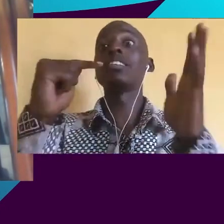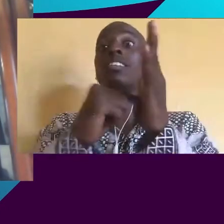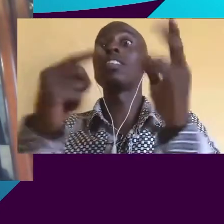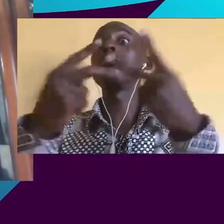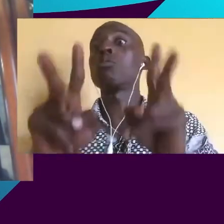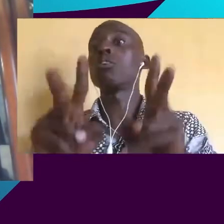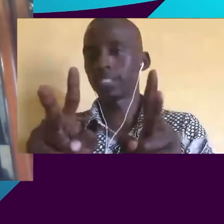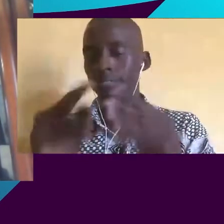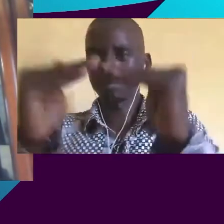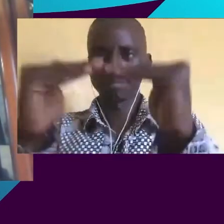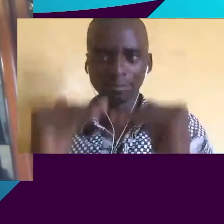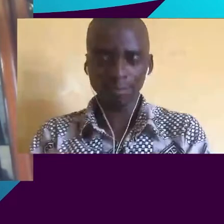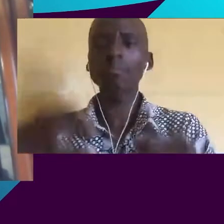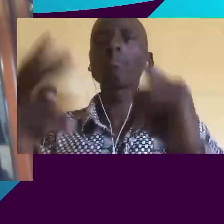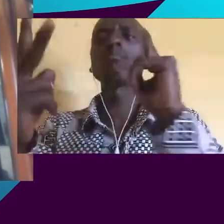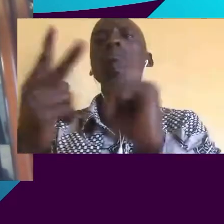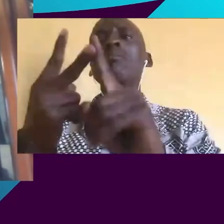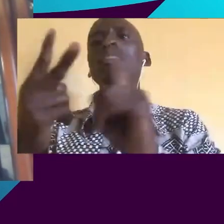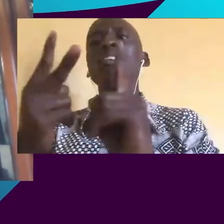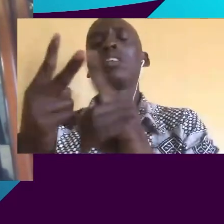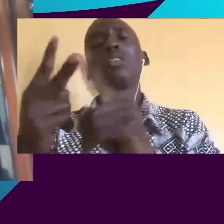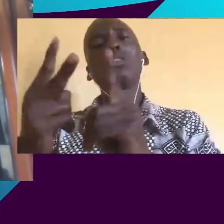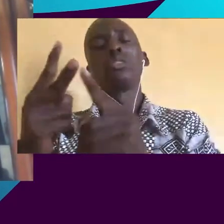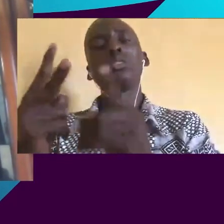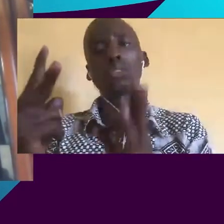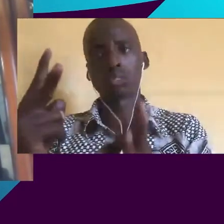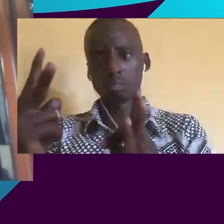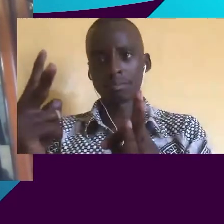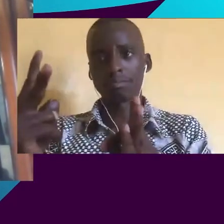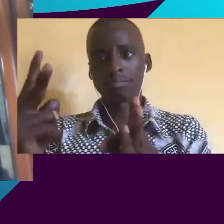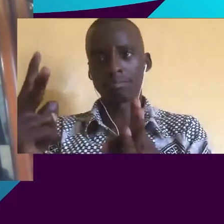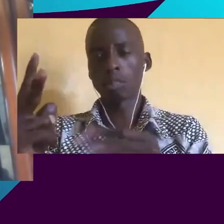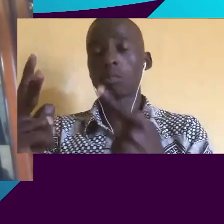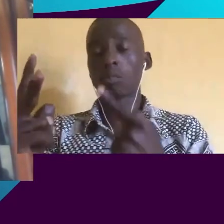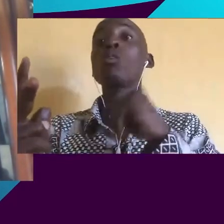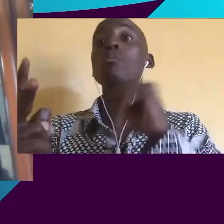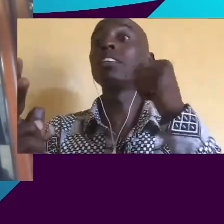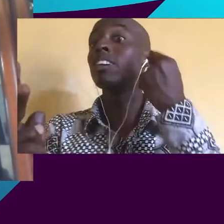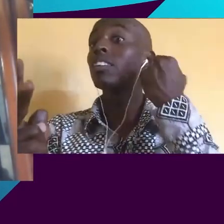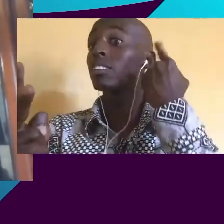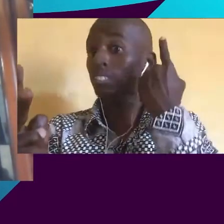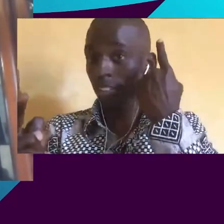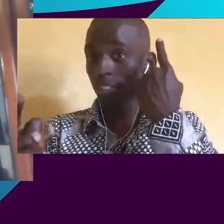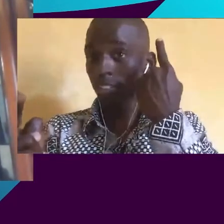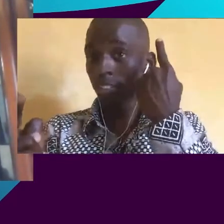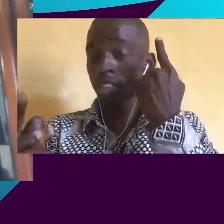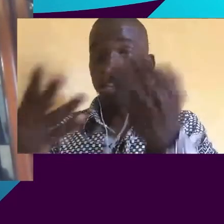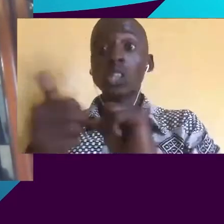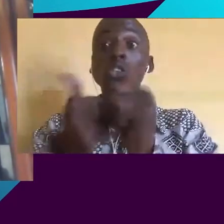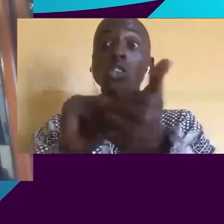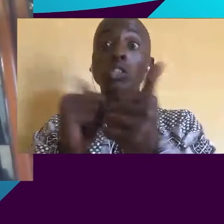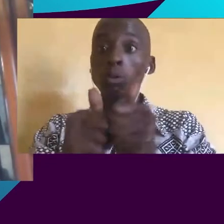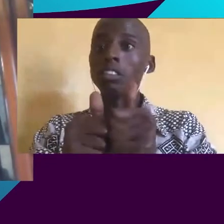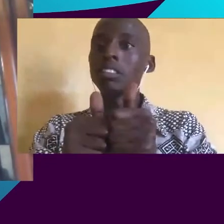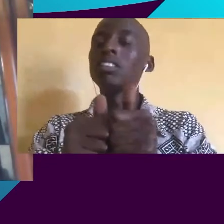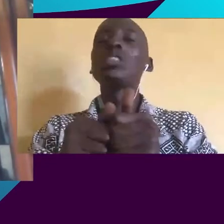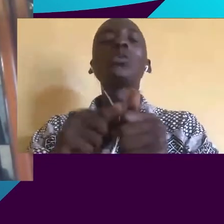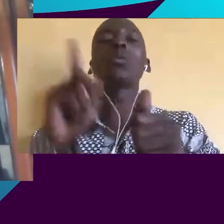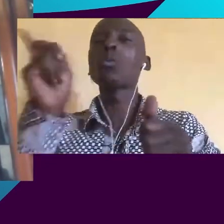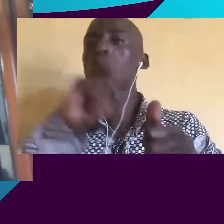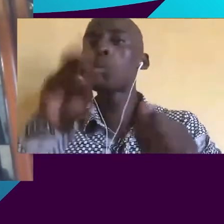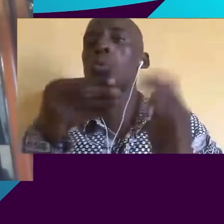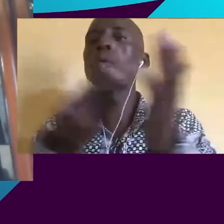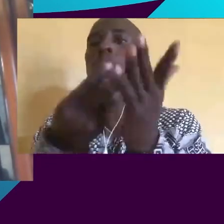is also something that we need really to understand, that sports now is so commercialized. Everybody thinks they